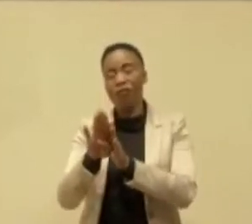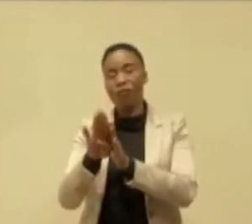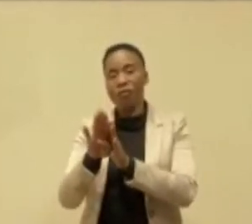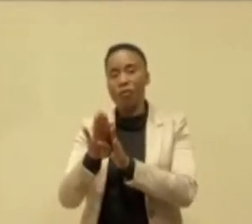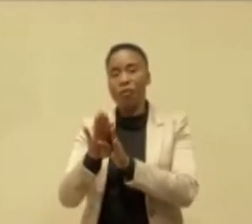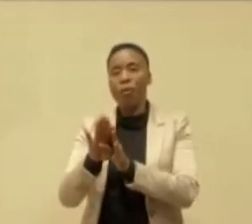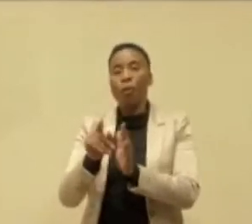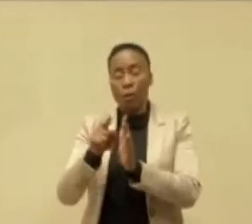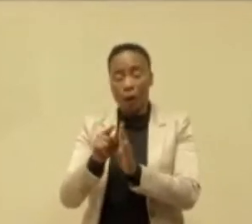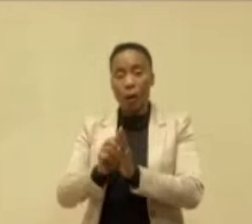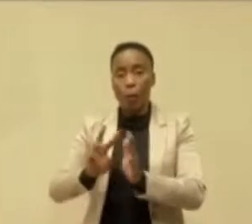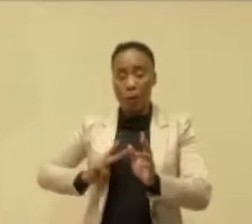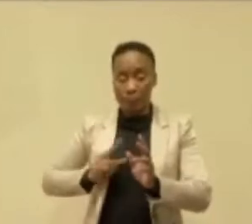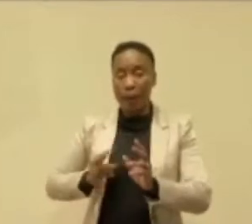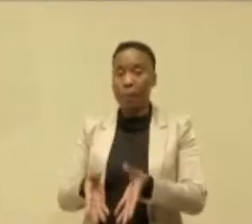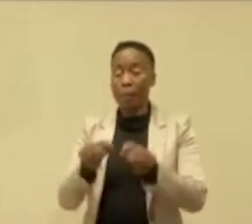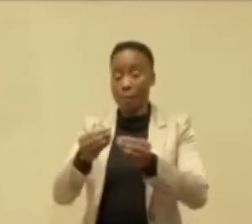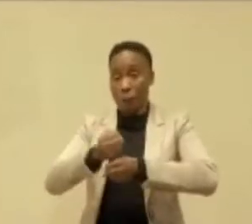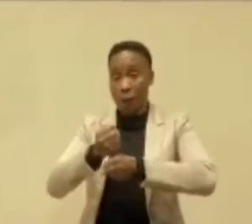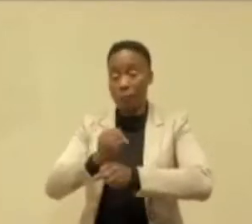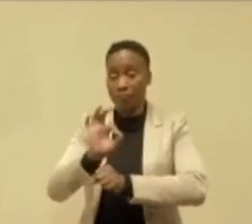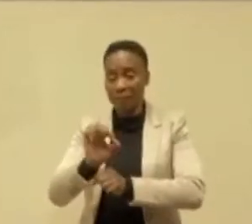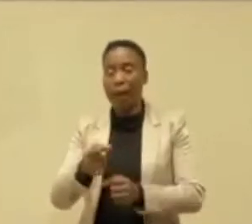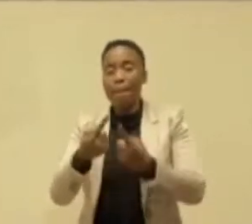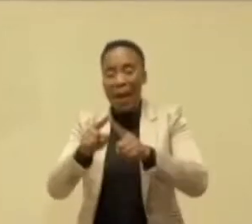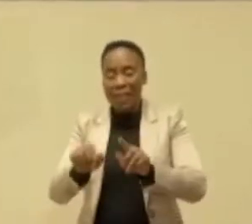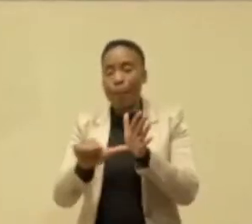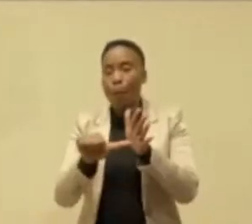that memorandum or assigning them but